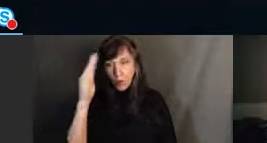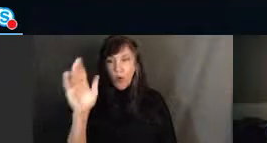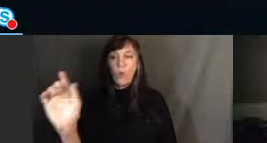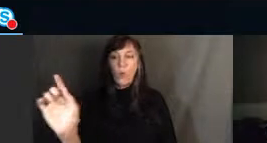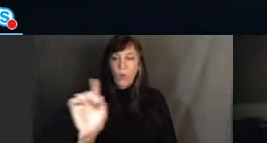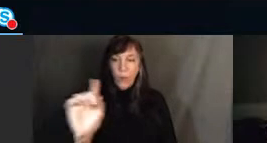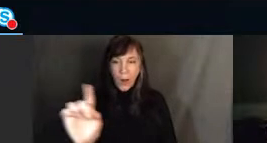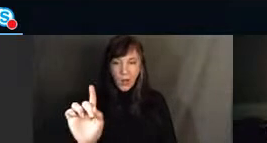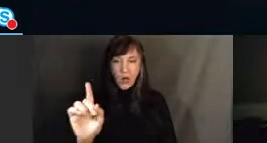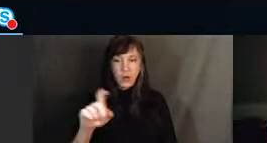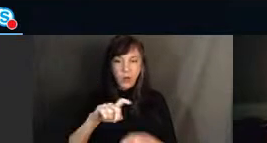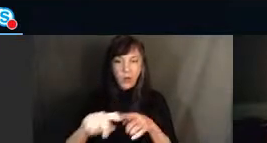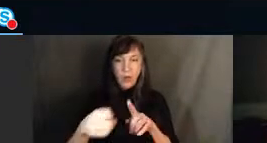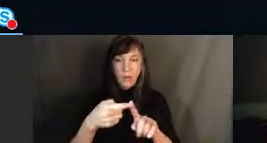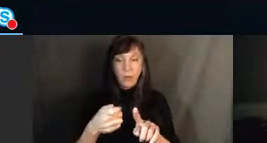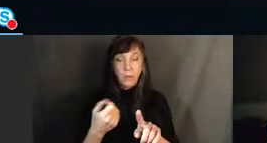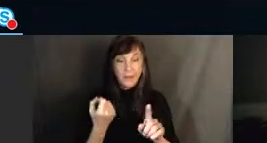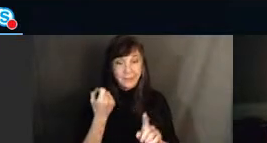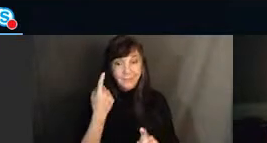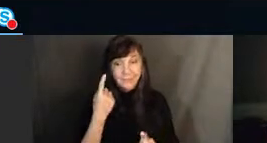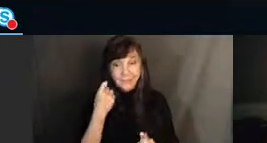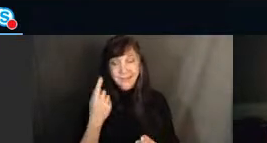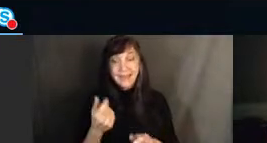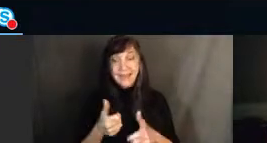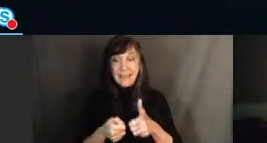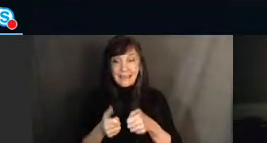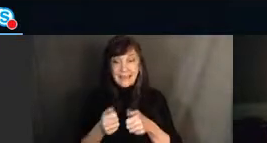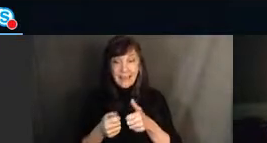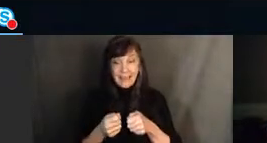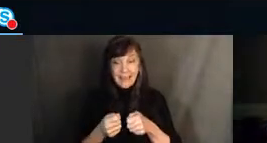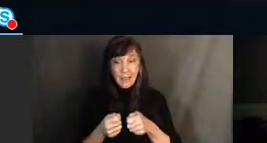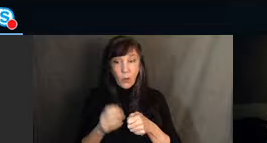text, will that work as well?